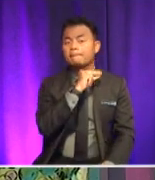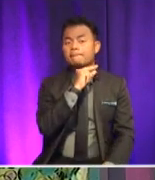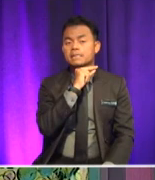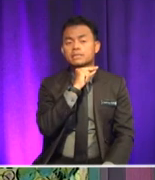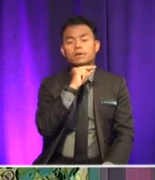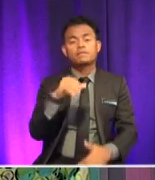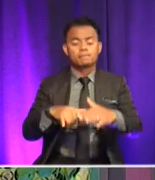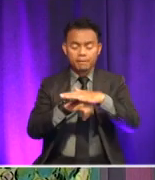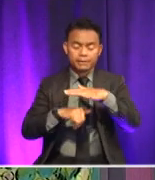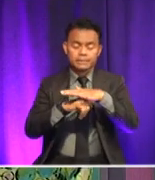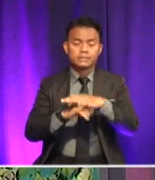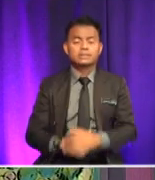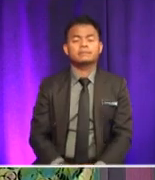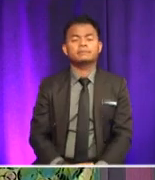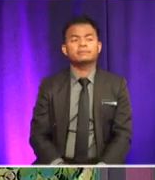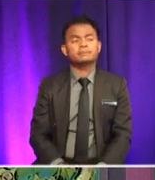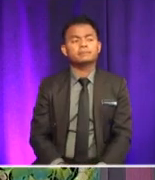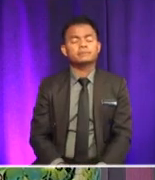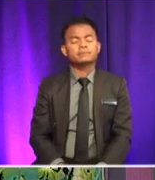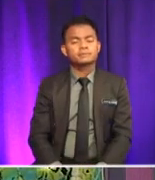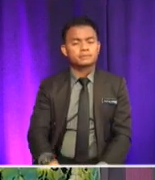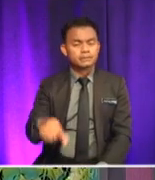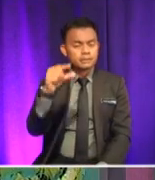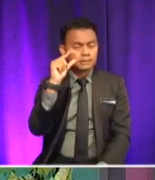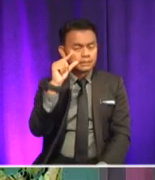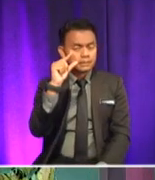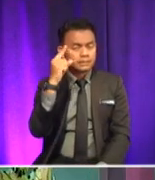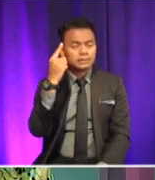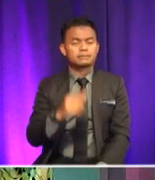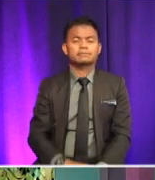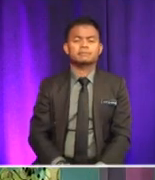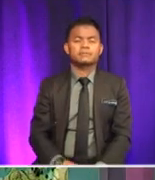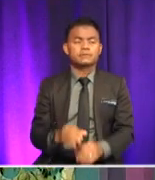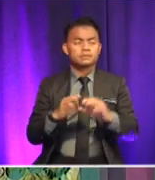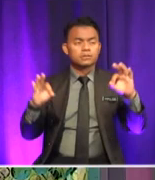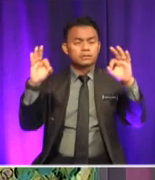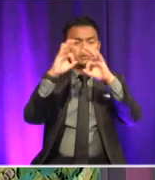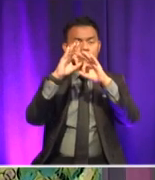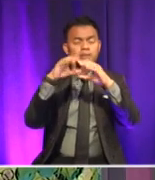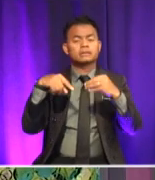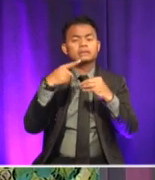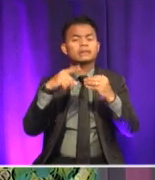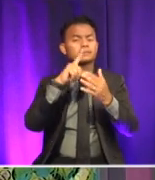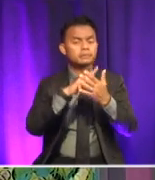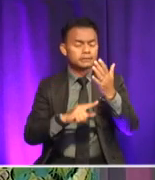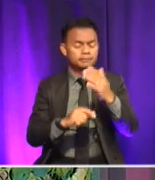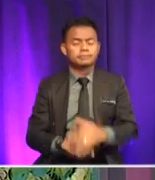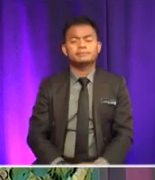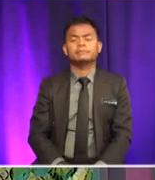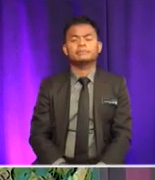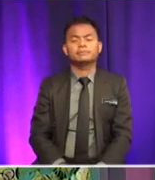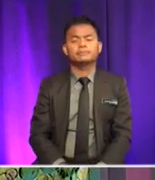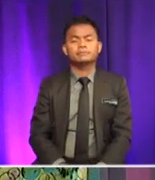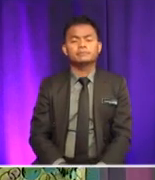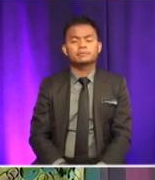Okay, so just a quick synopsis. So what's the story about? So the story actually begins and